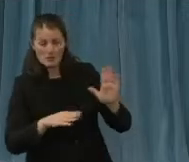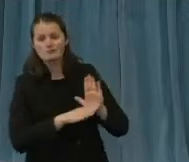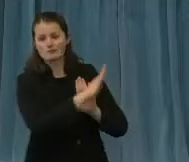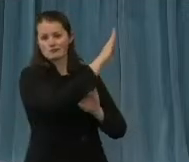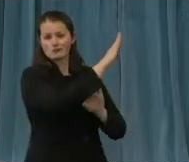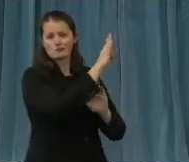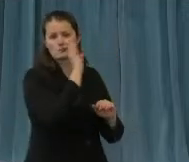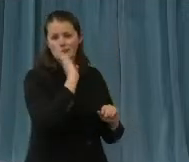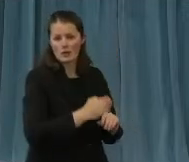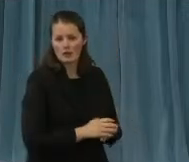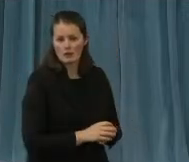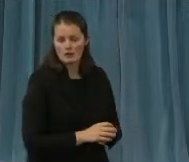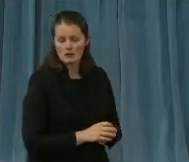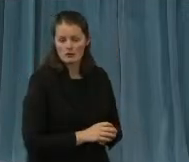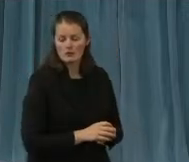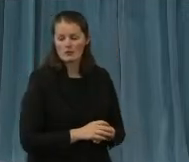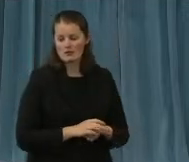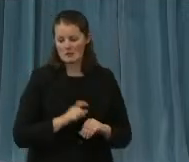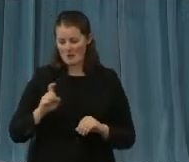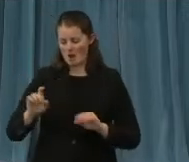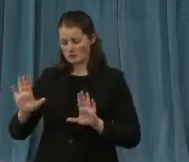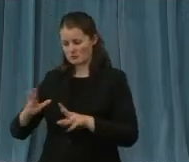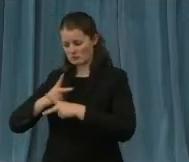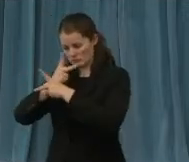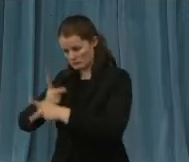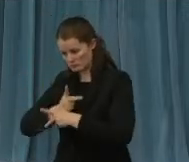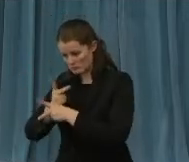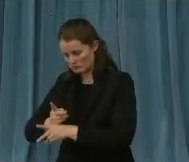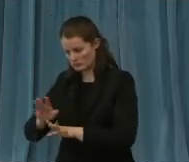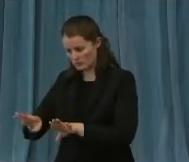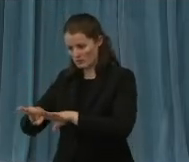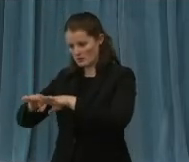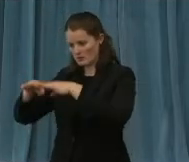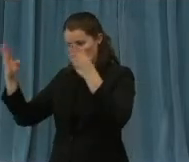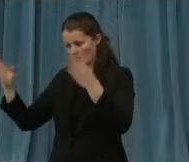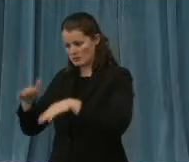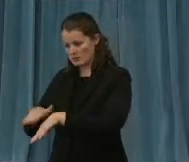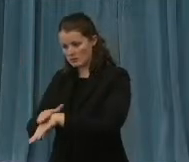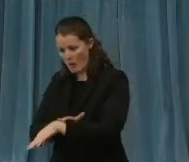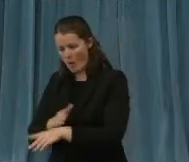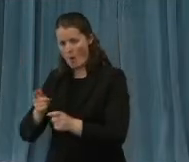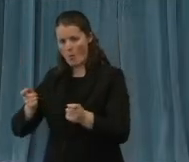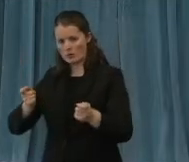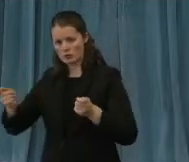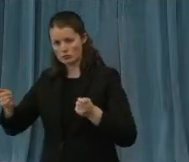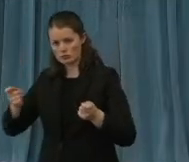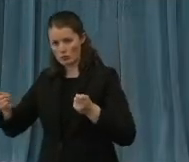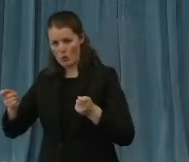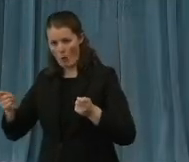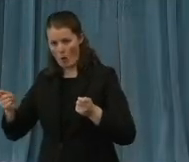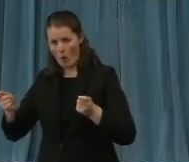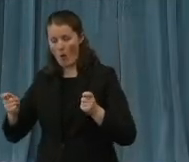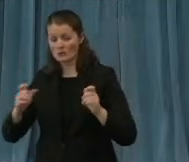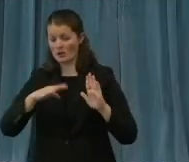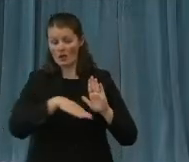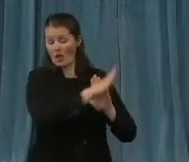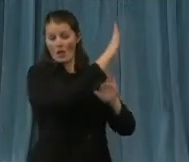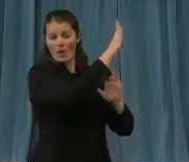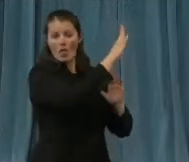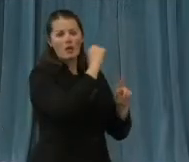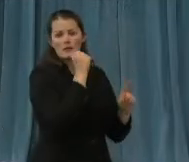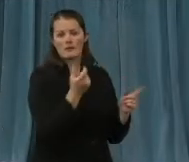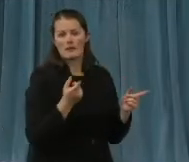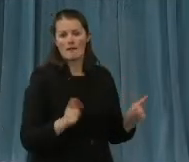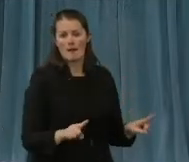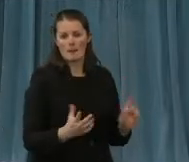informed manner, we'll be hit like a tidal wave in 2 or 3 weeks. And I won't do that to our state. I know other leaders don't want to do